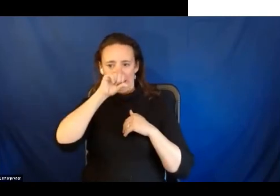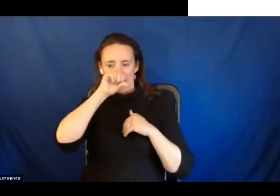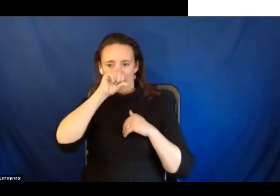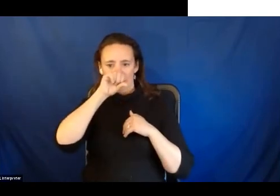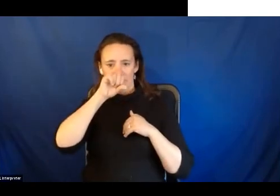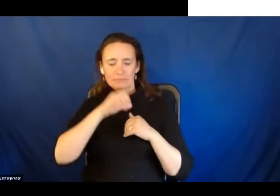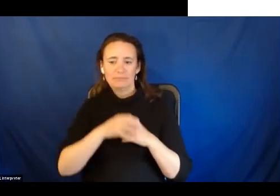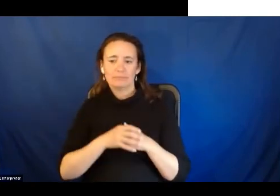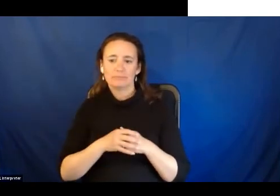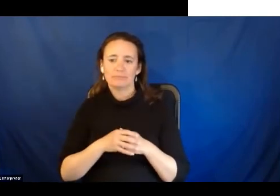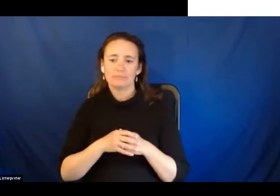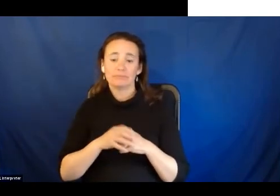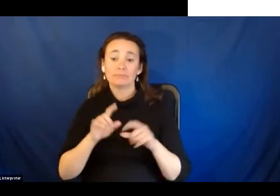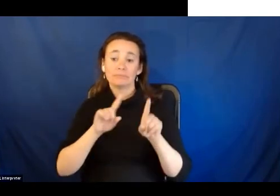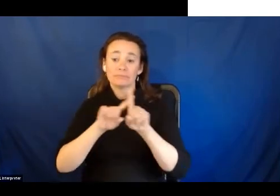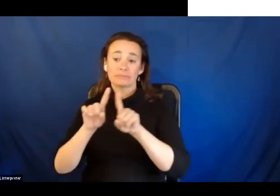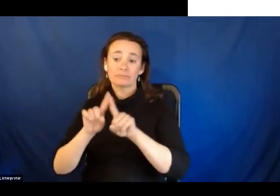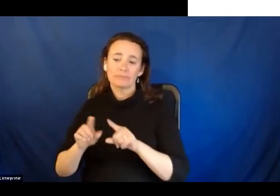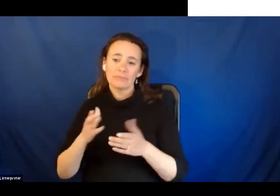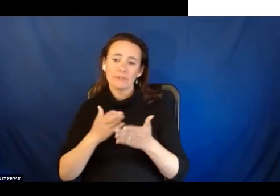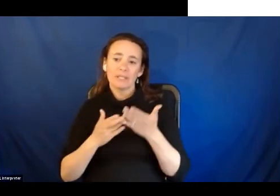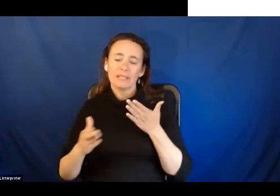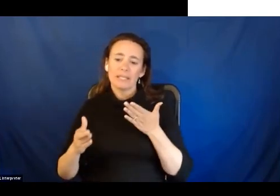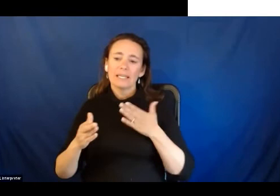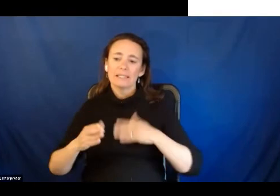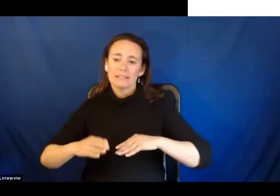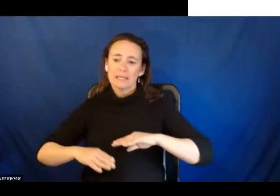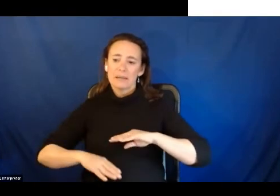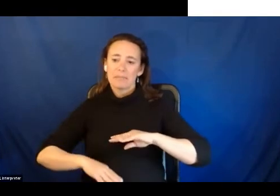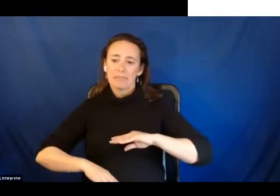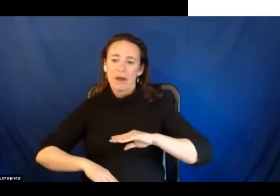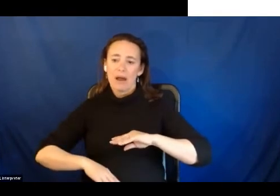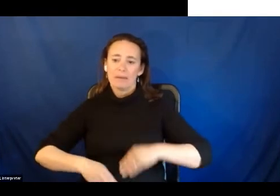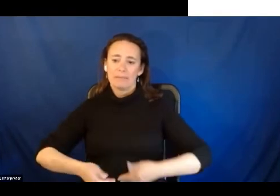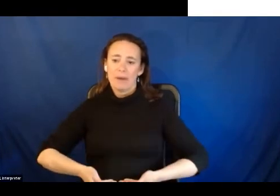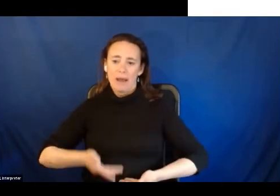And these different things and bottom up regulation can be things like